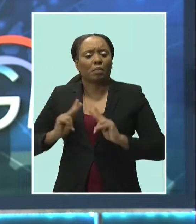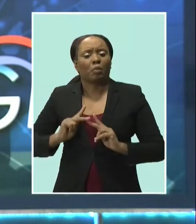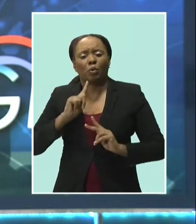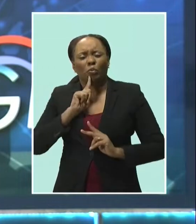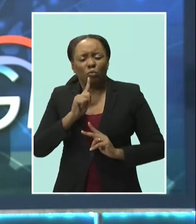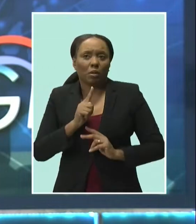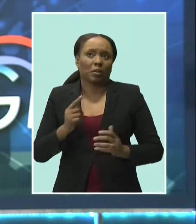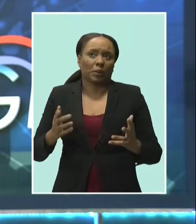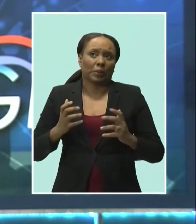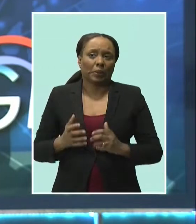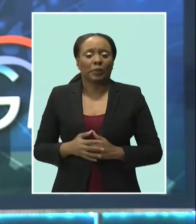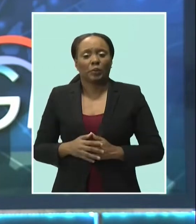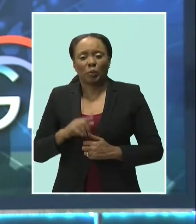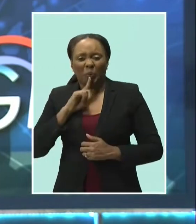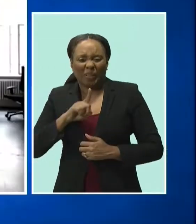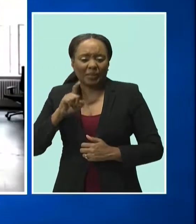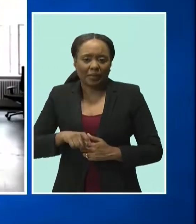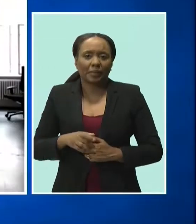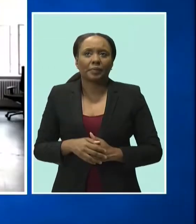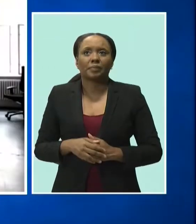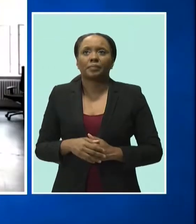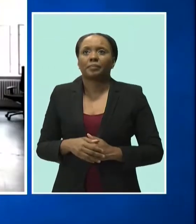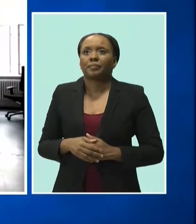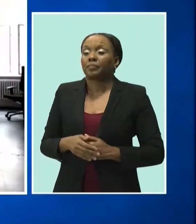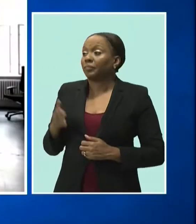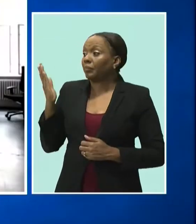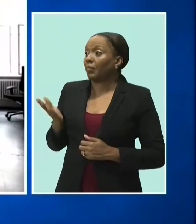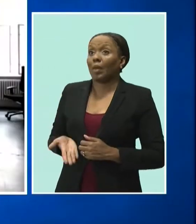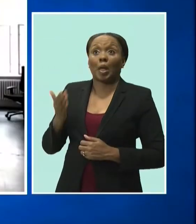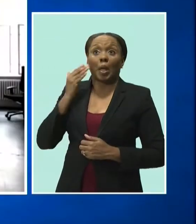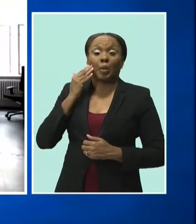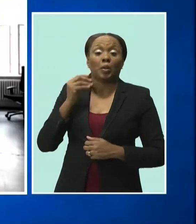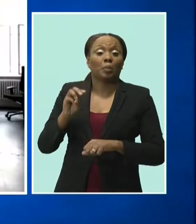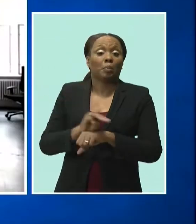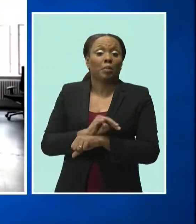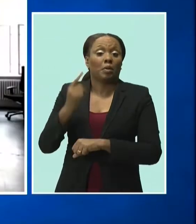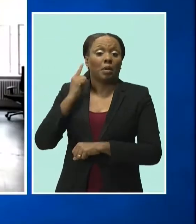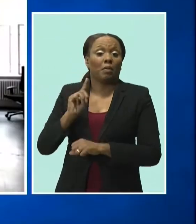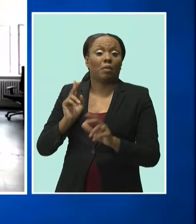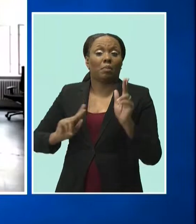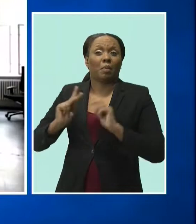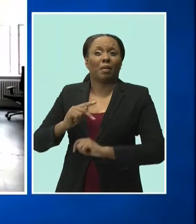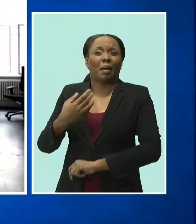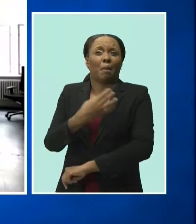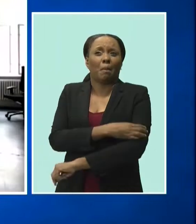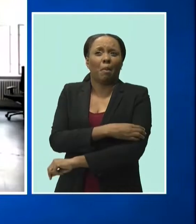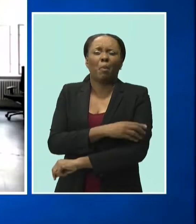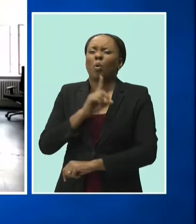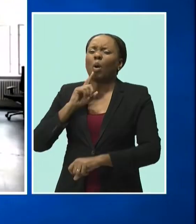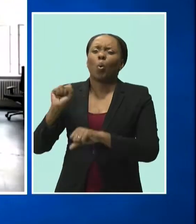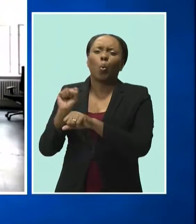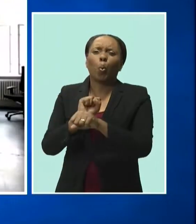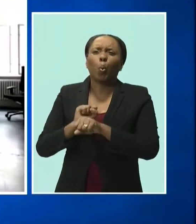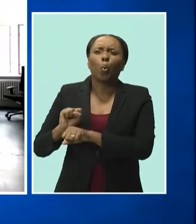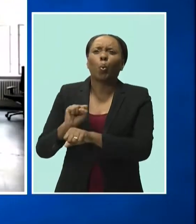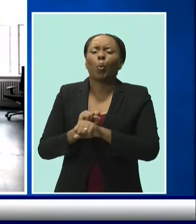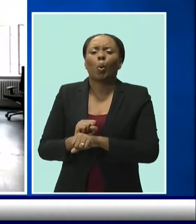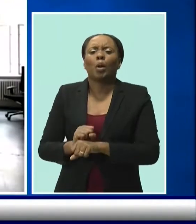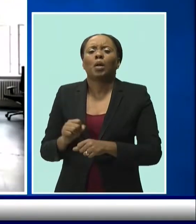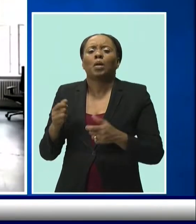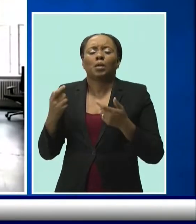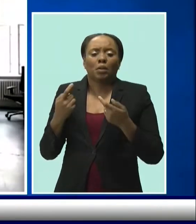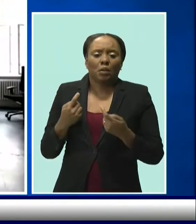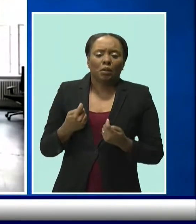in need. I know that the Ministry of People Empowerment and Elder Affairs is doing a lot of work to be able to